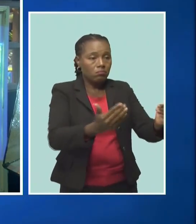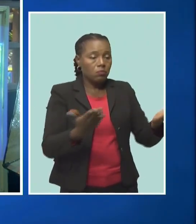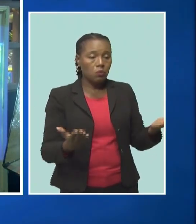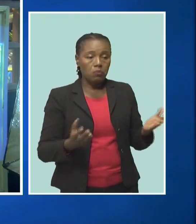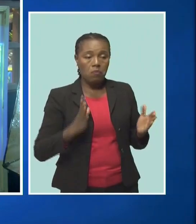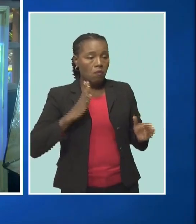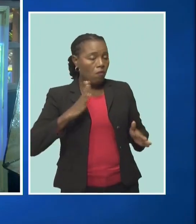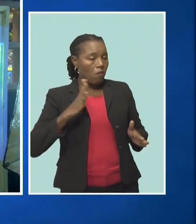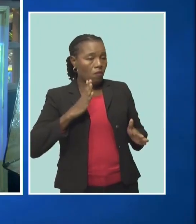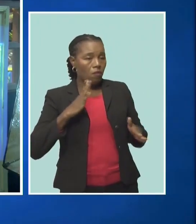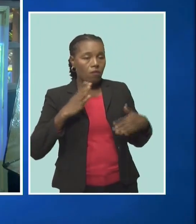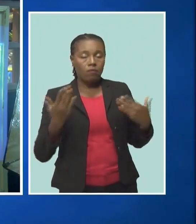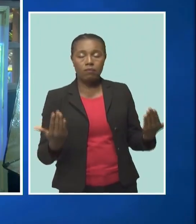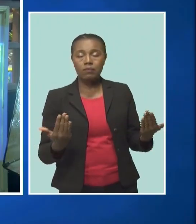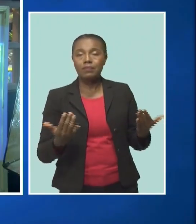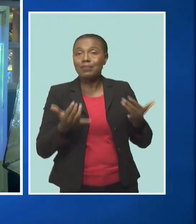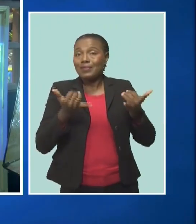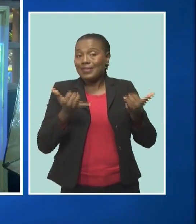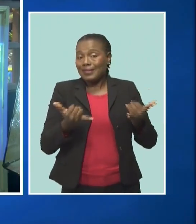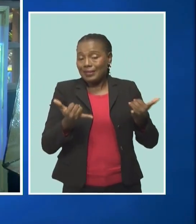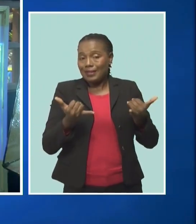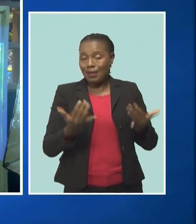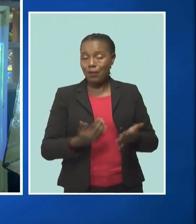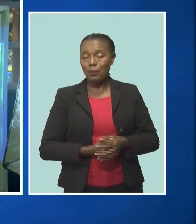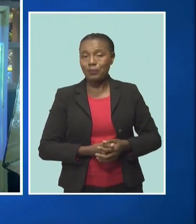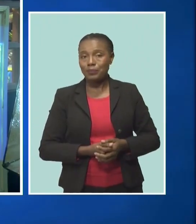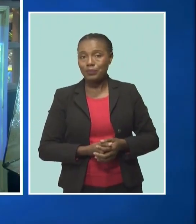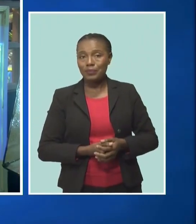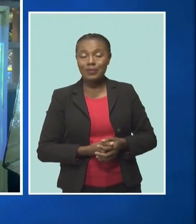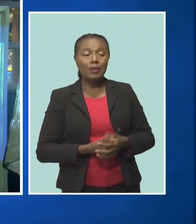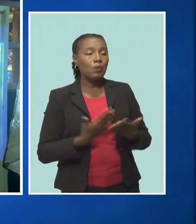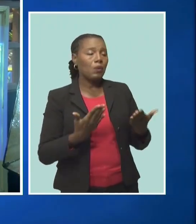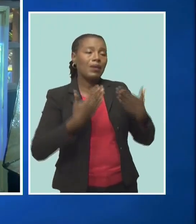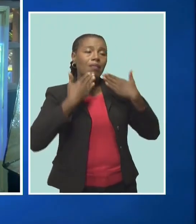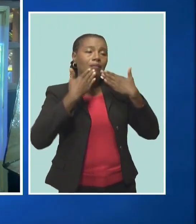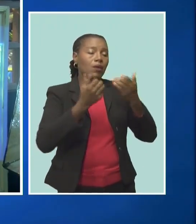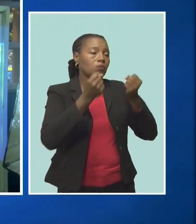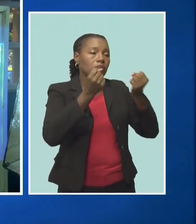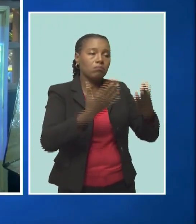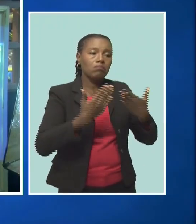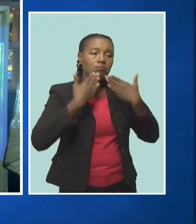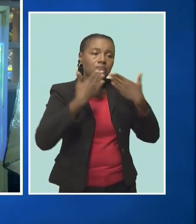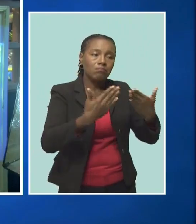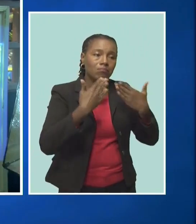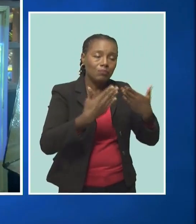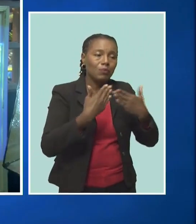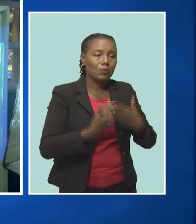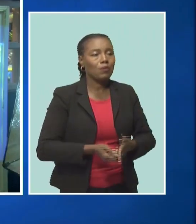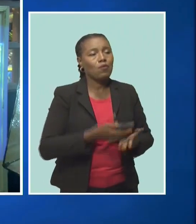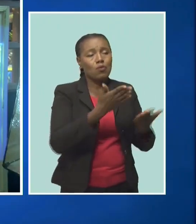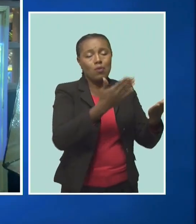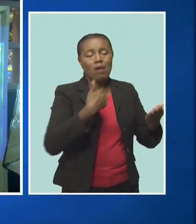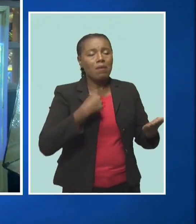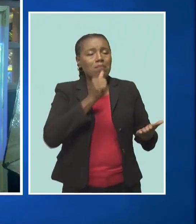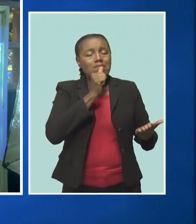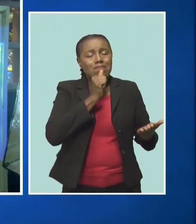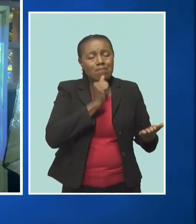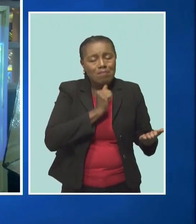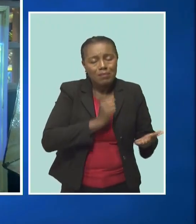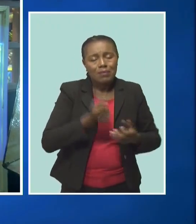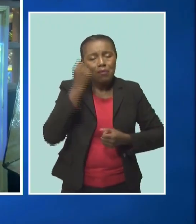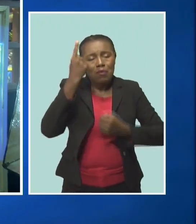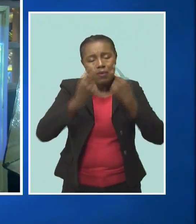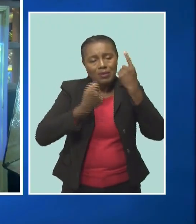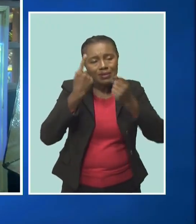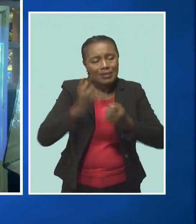okay. So now, Mr. Armstrong, I want to thank you so much for having patience and understanding and